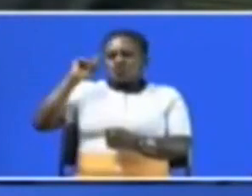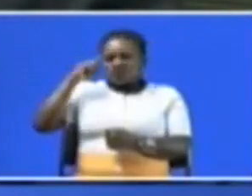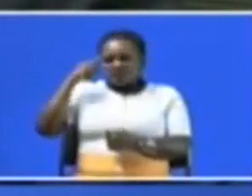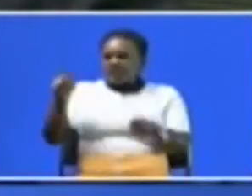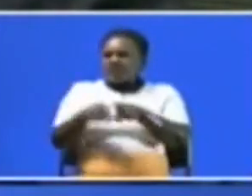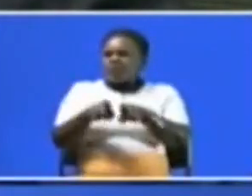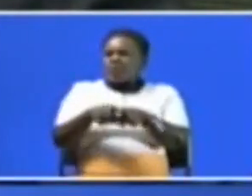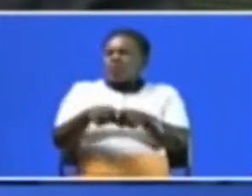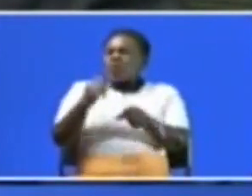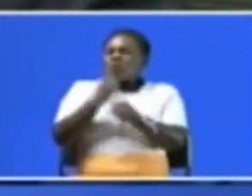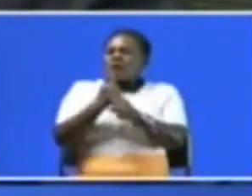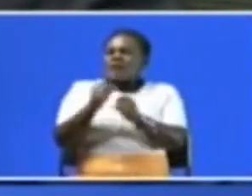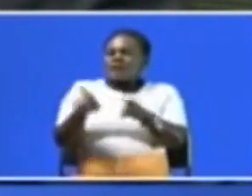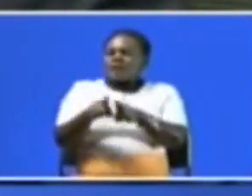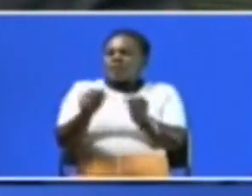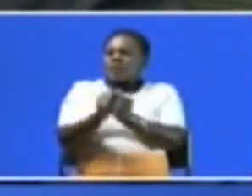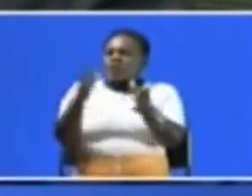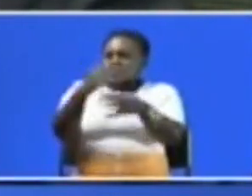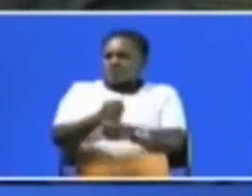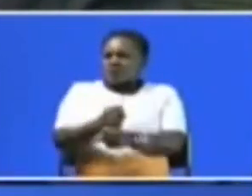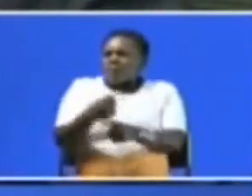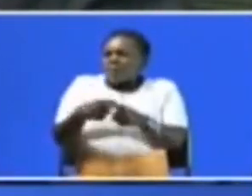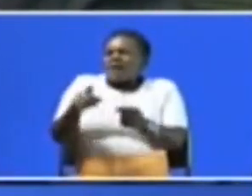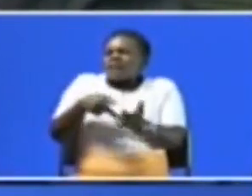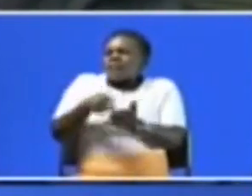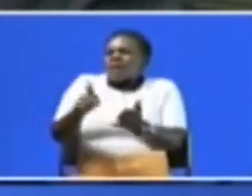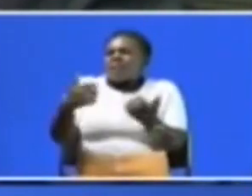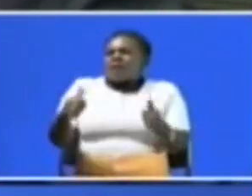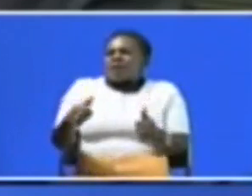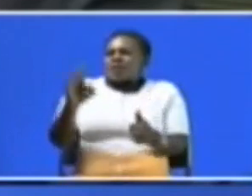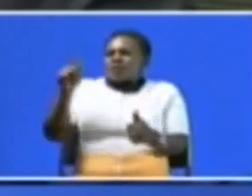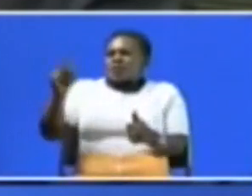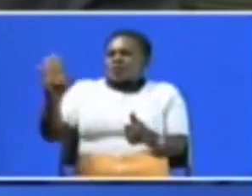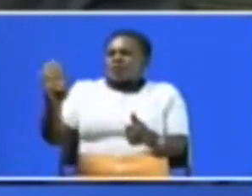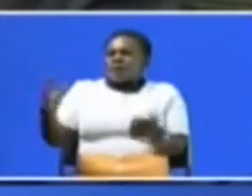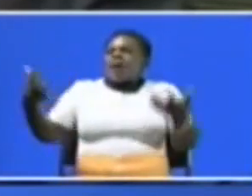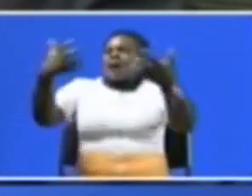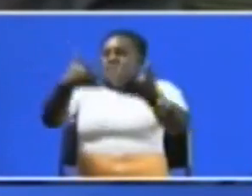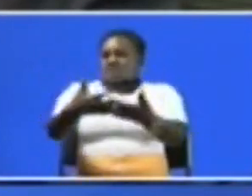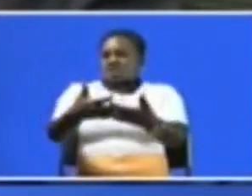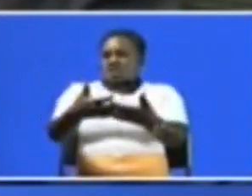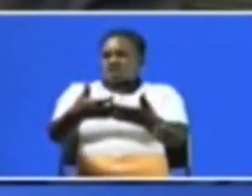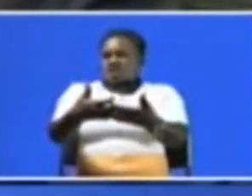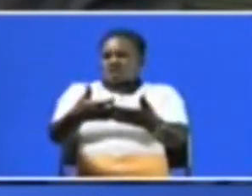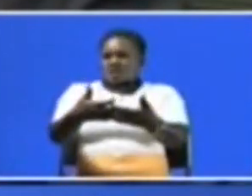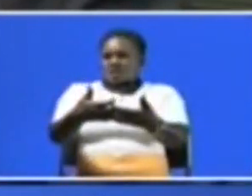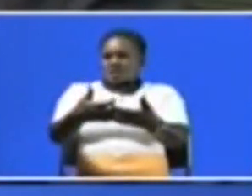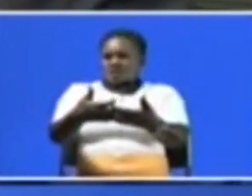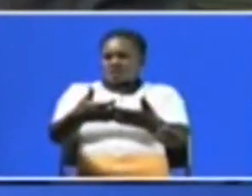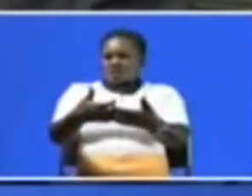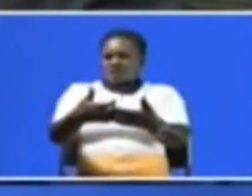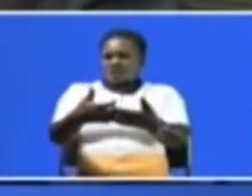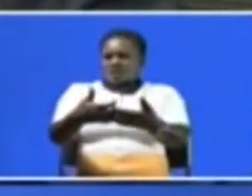considering transacting with a company that has to pay you 3.8 billion? If I may, Chair, yes. This is of course part of